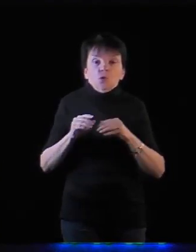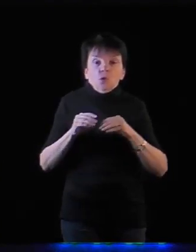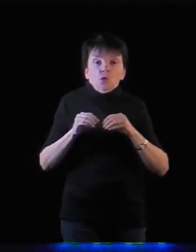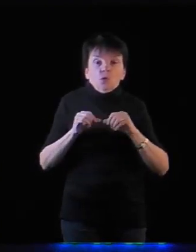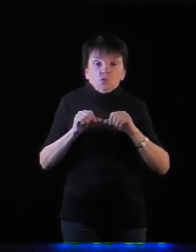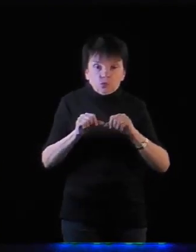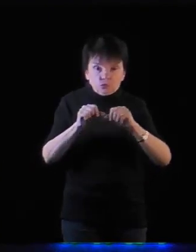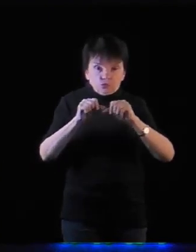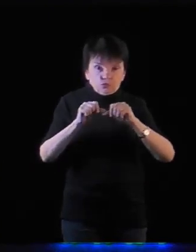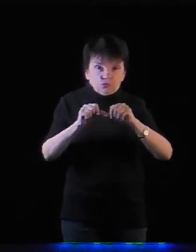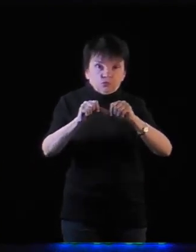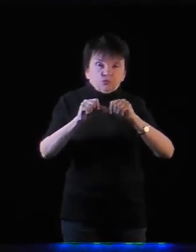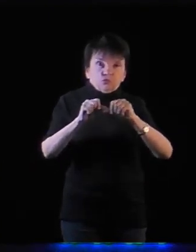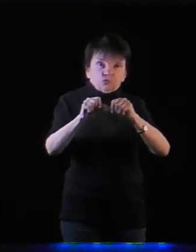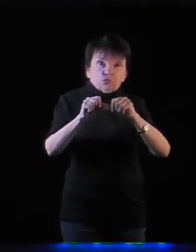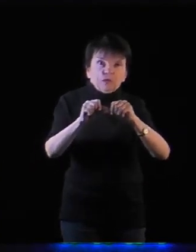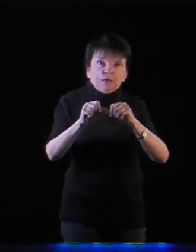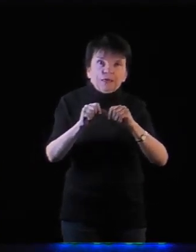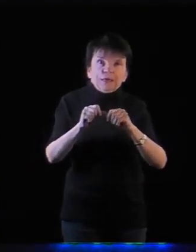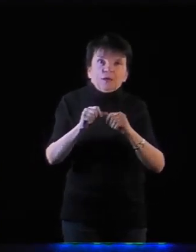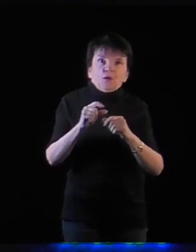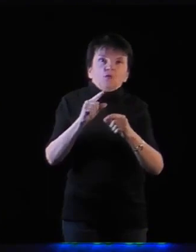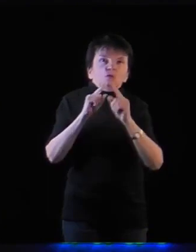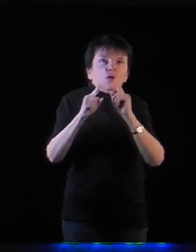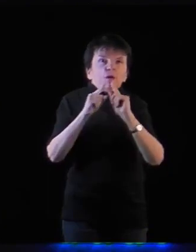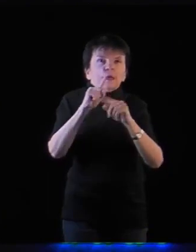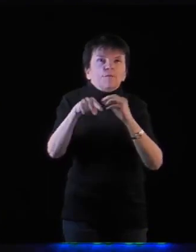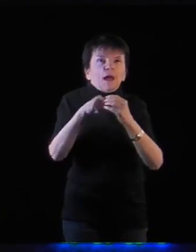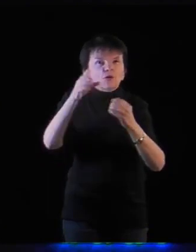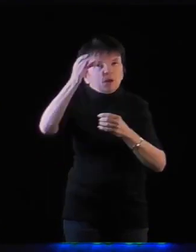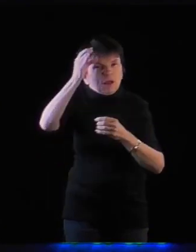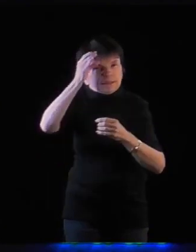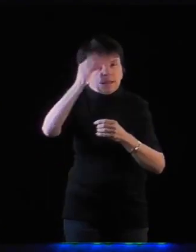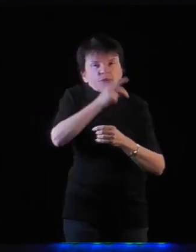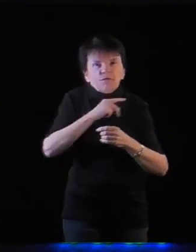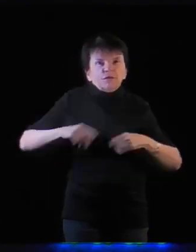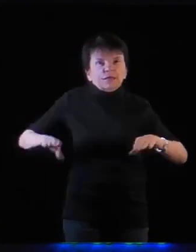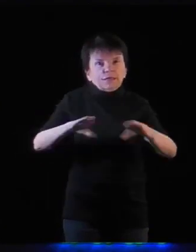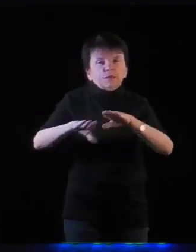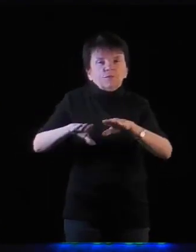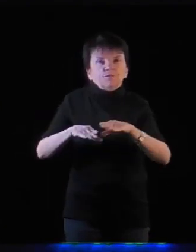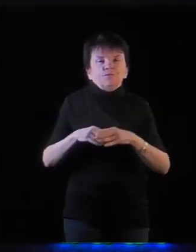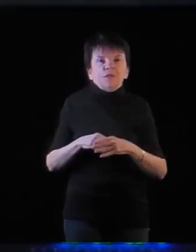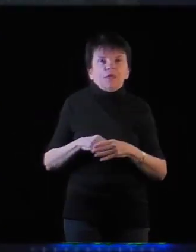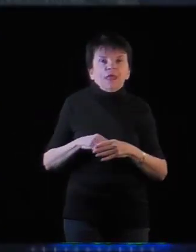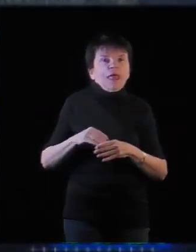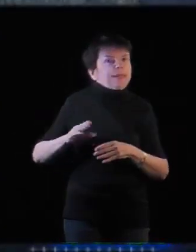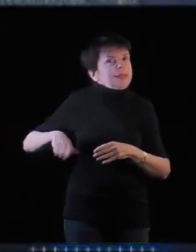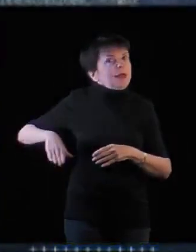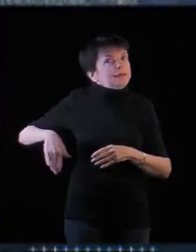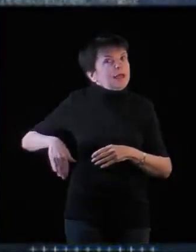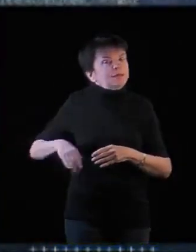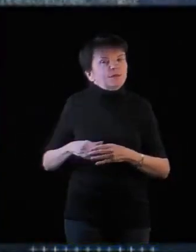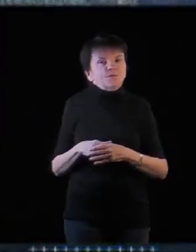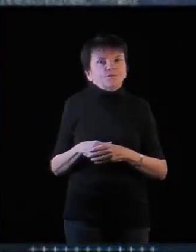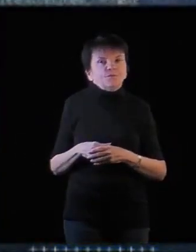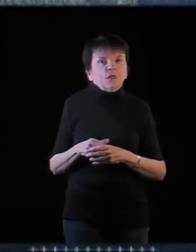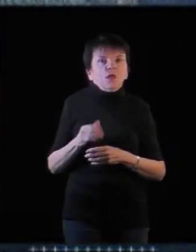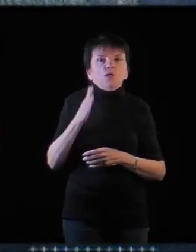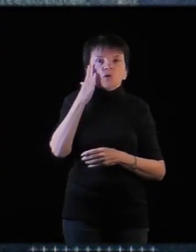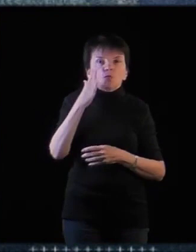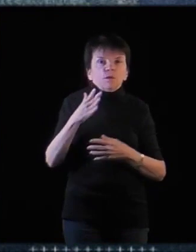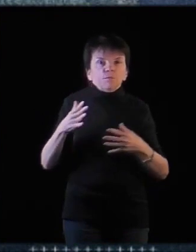that concept of the kingdom that is not yet but is still to come is that there will be a clash of